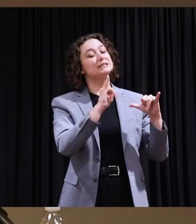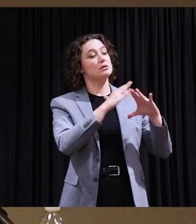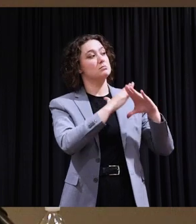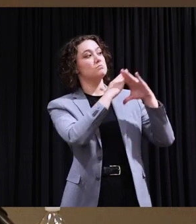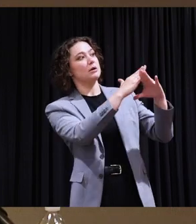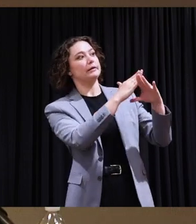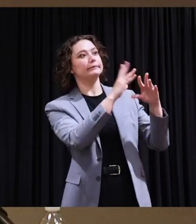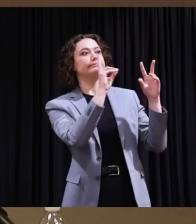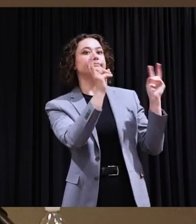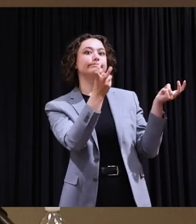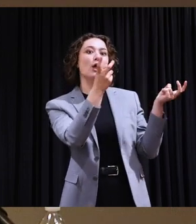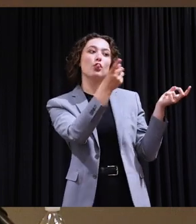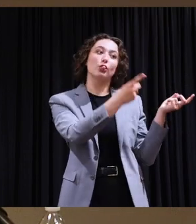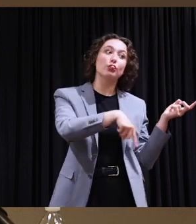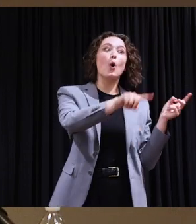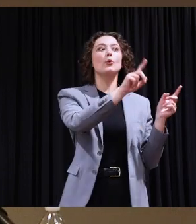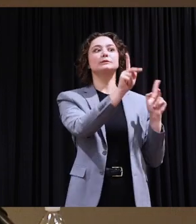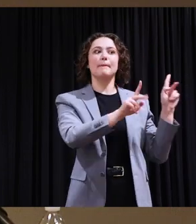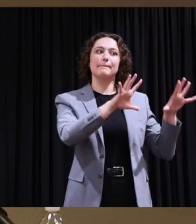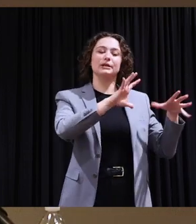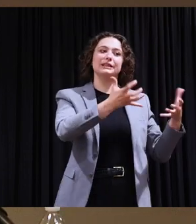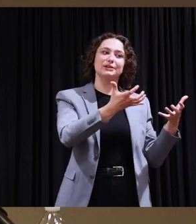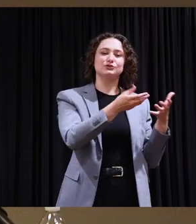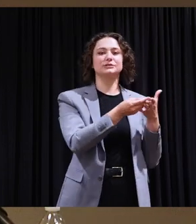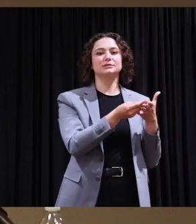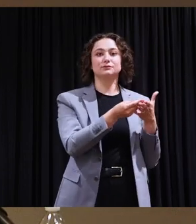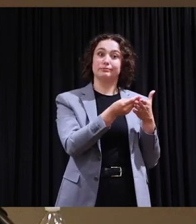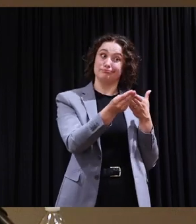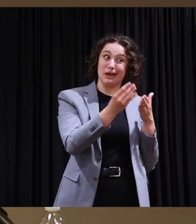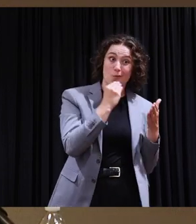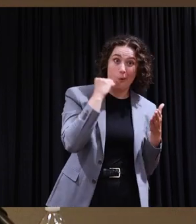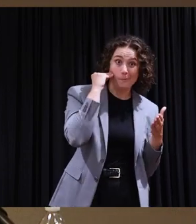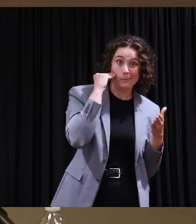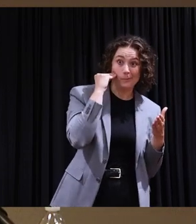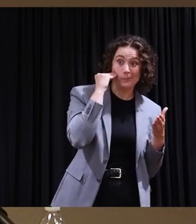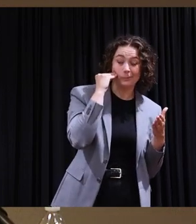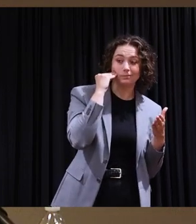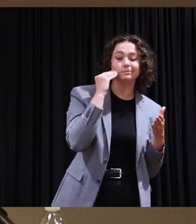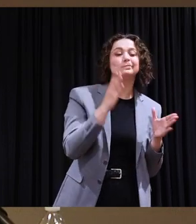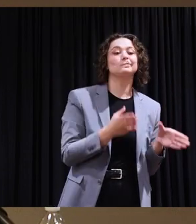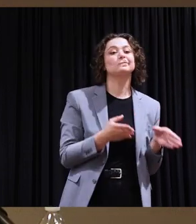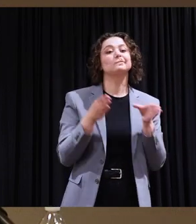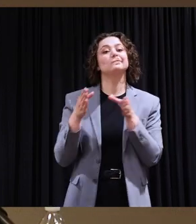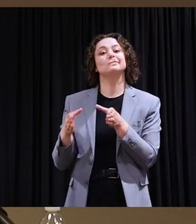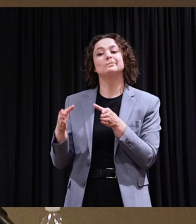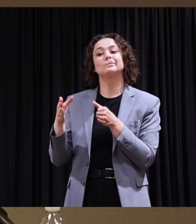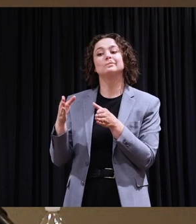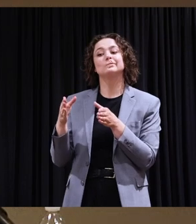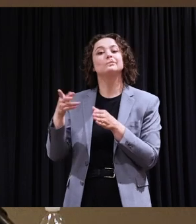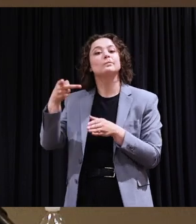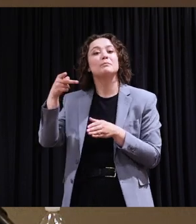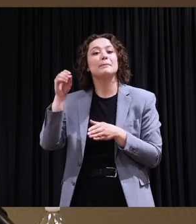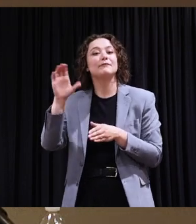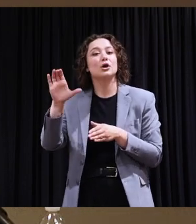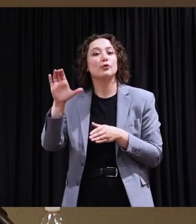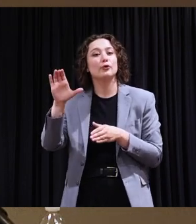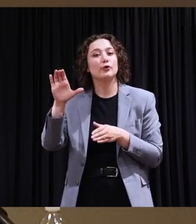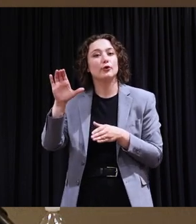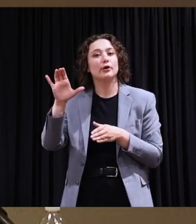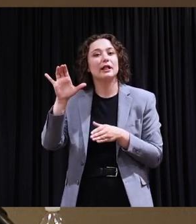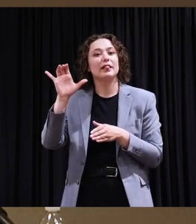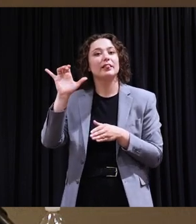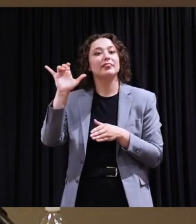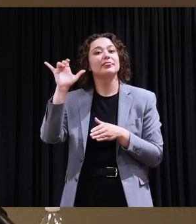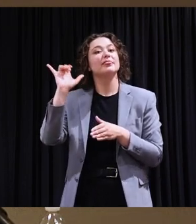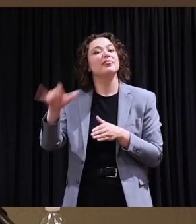populations, from buying a home. Same as people of color. The disinvestment